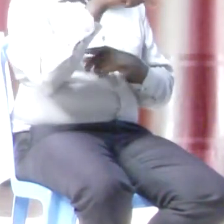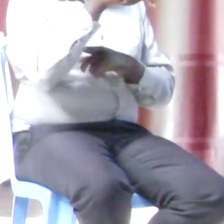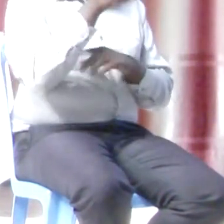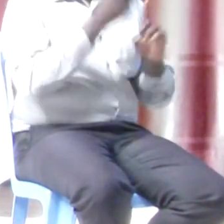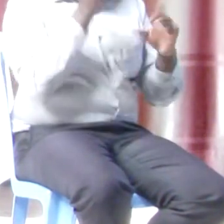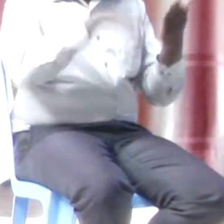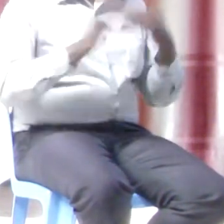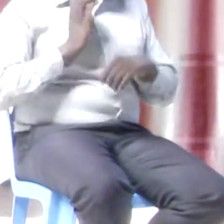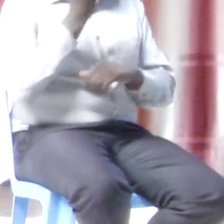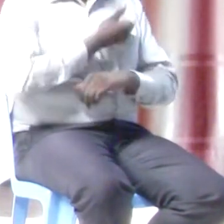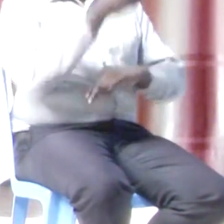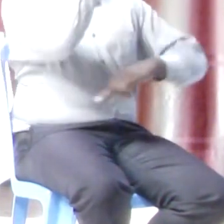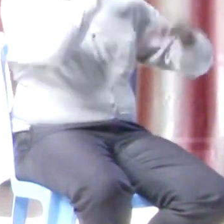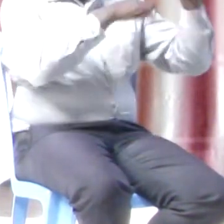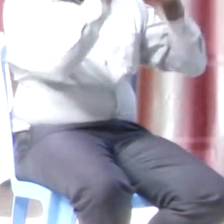from our history.